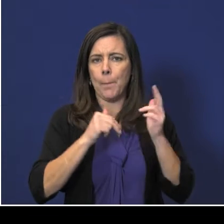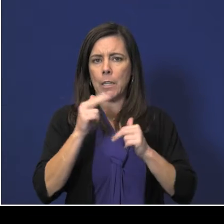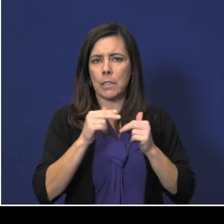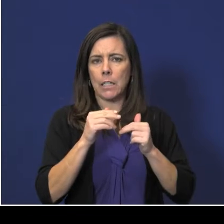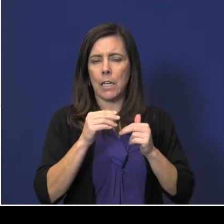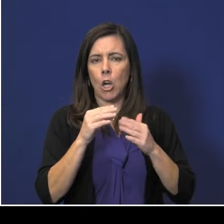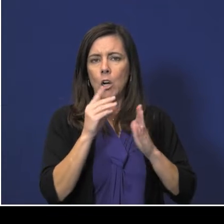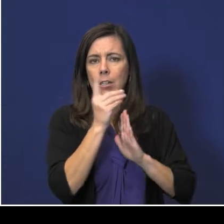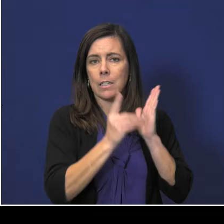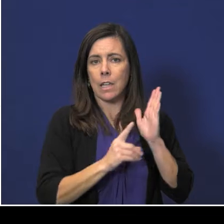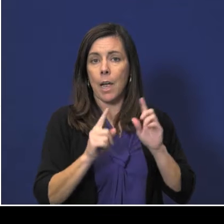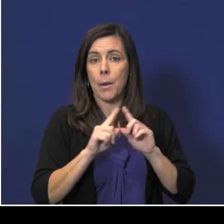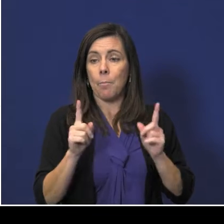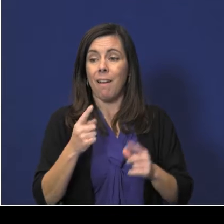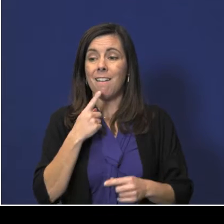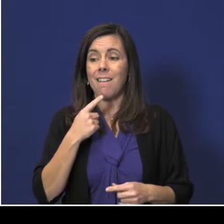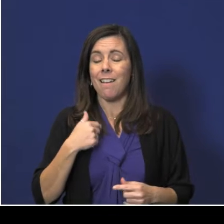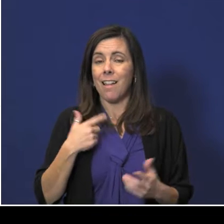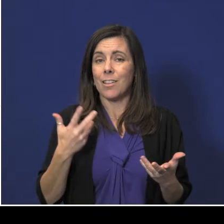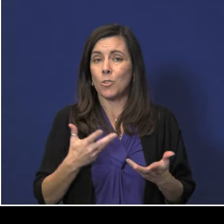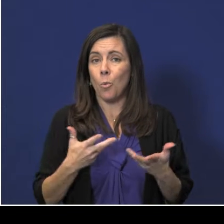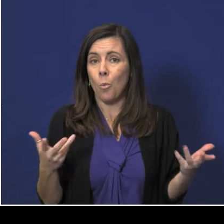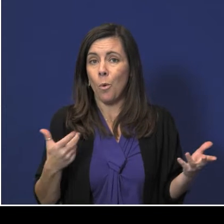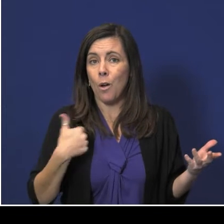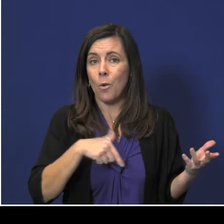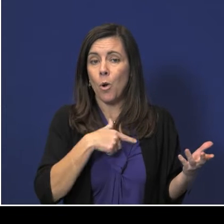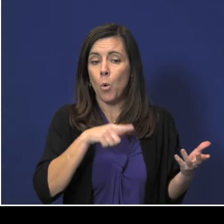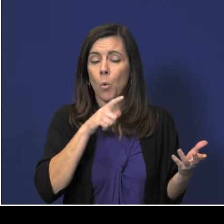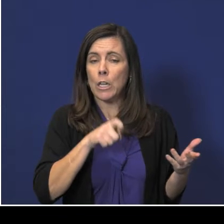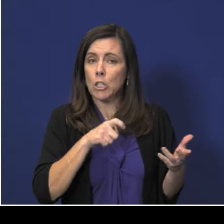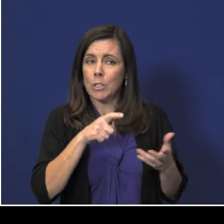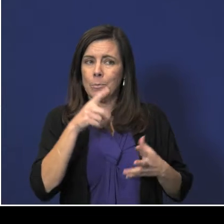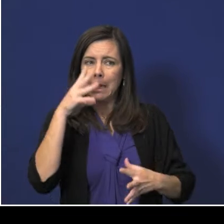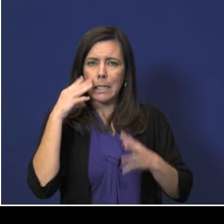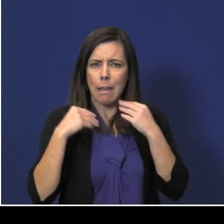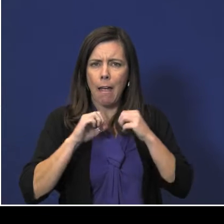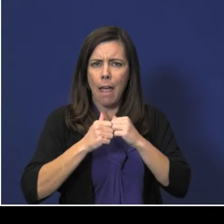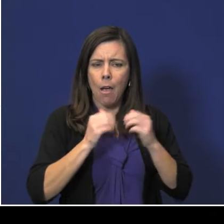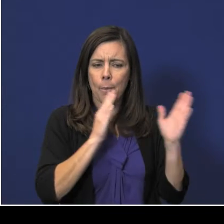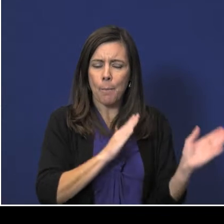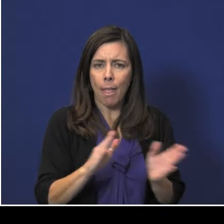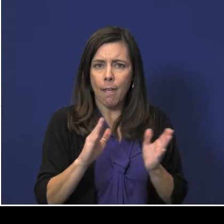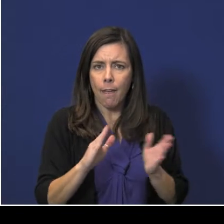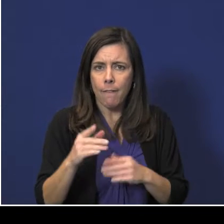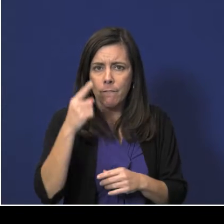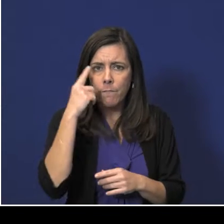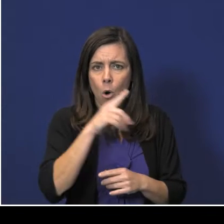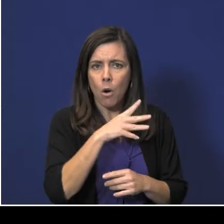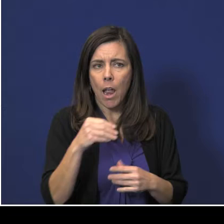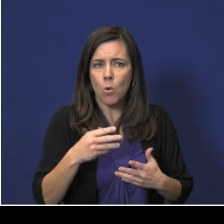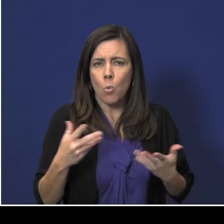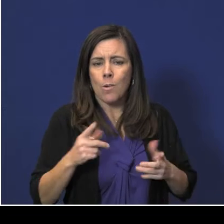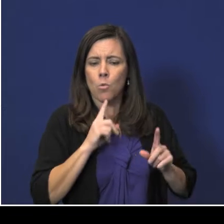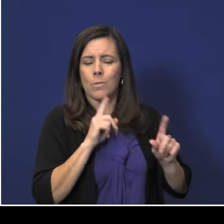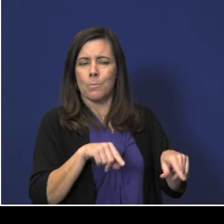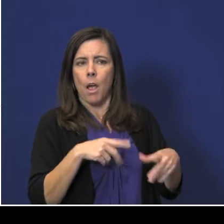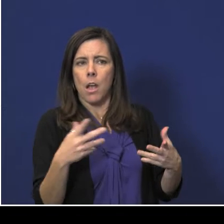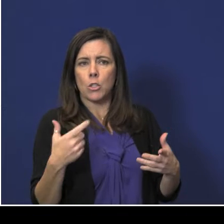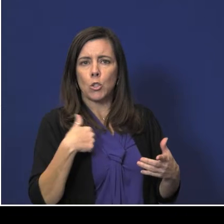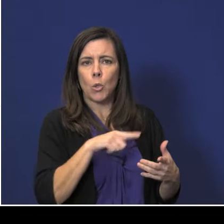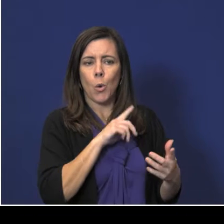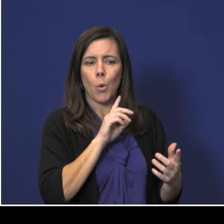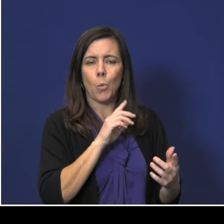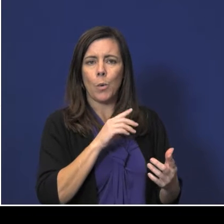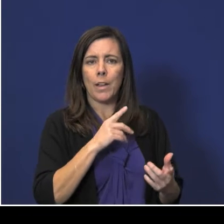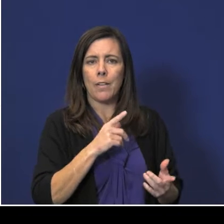of guidance in terms of what we should be going through, planning for, and responding to. And so we've met